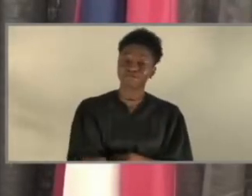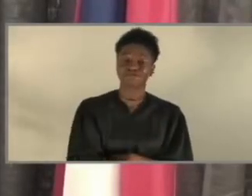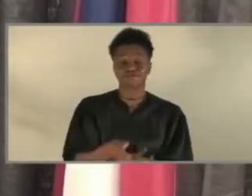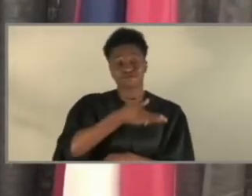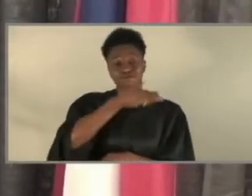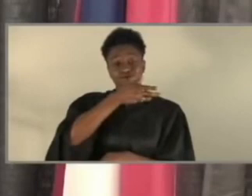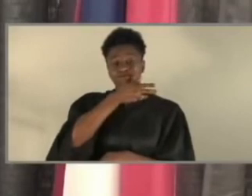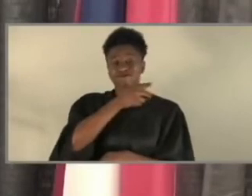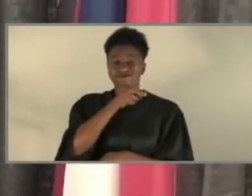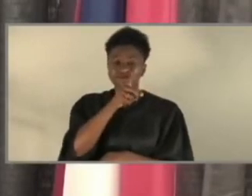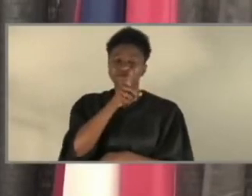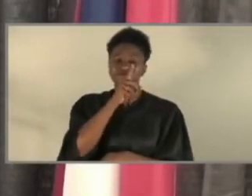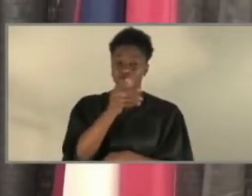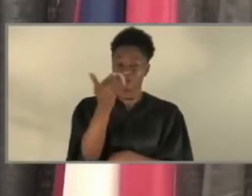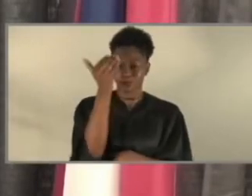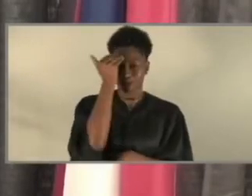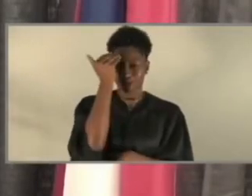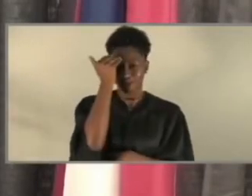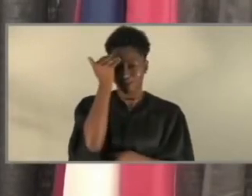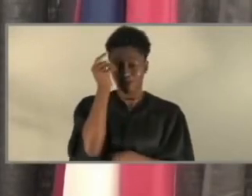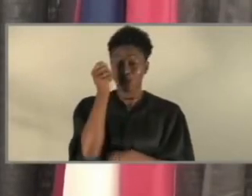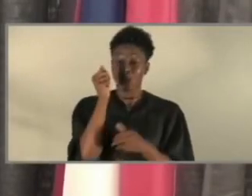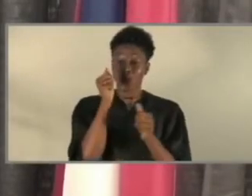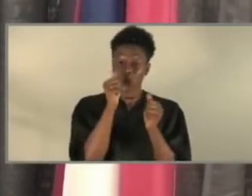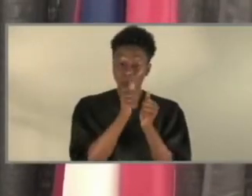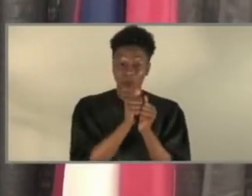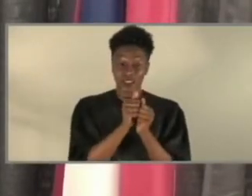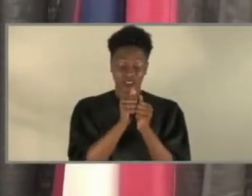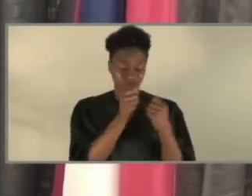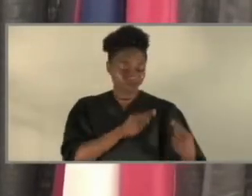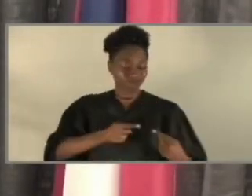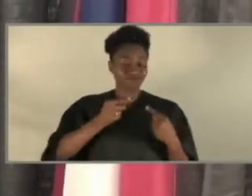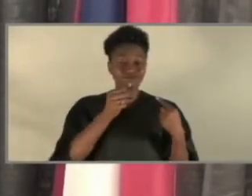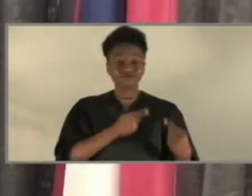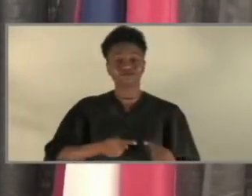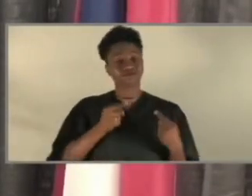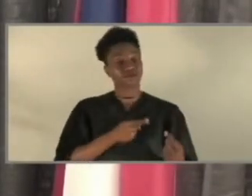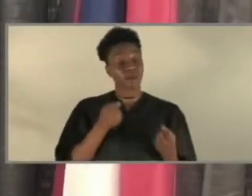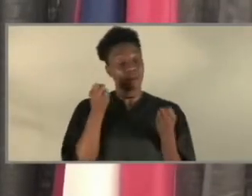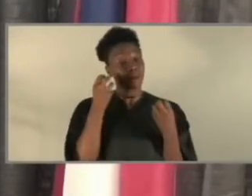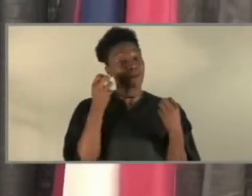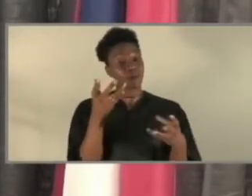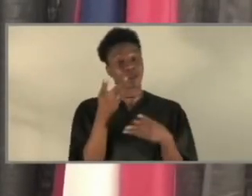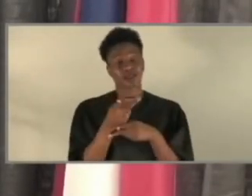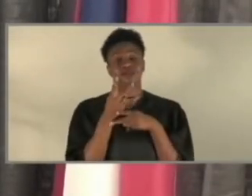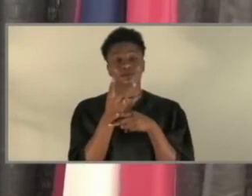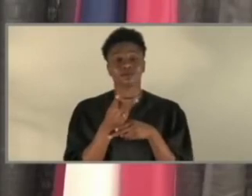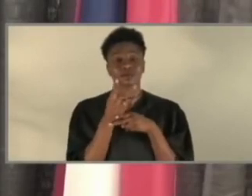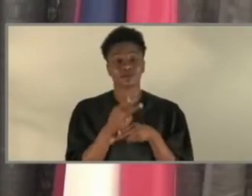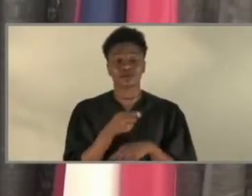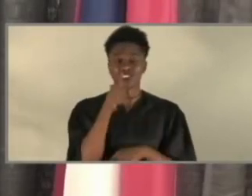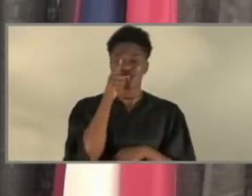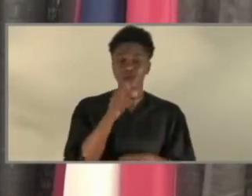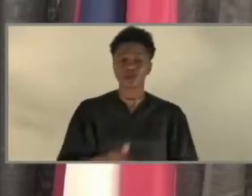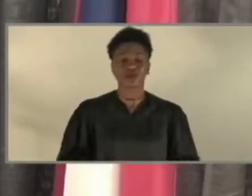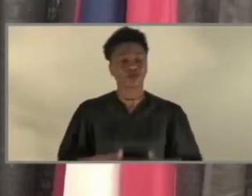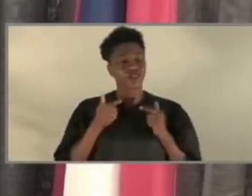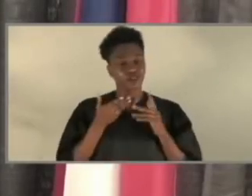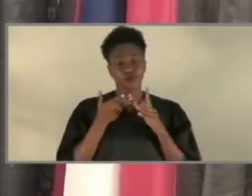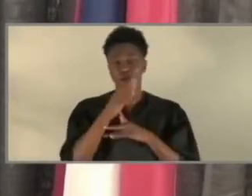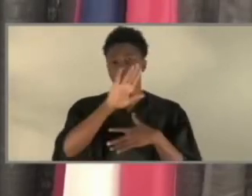are very familiar with storms of many kinds, and you have survived them